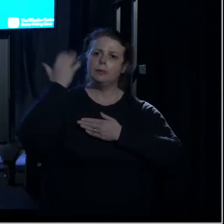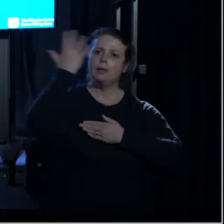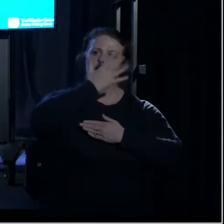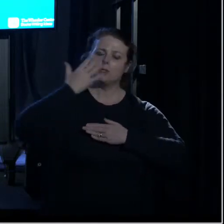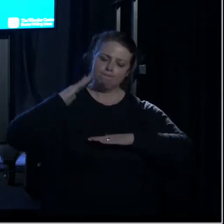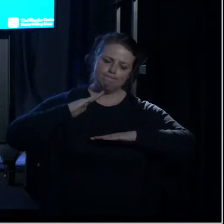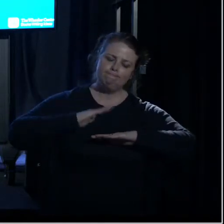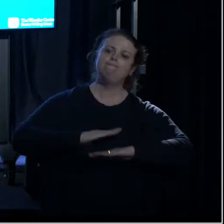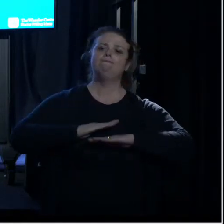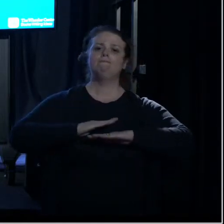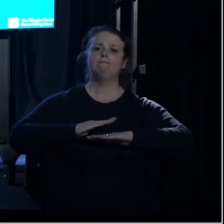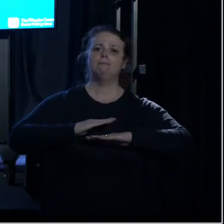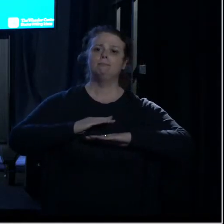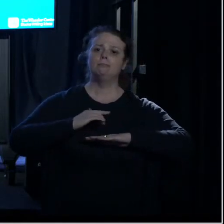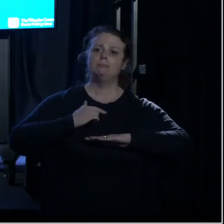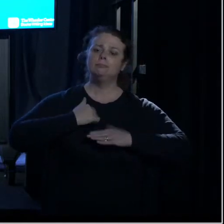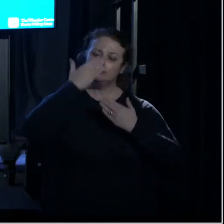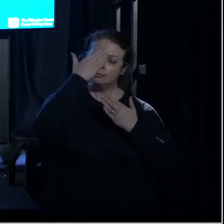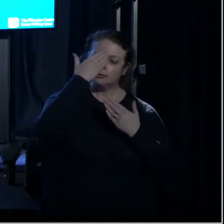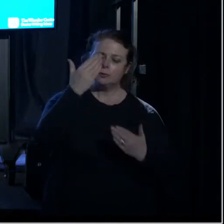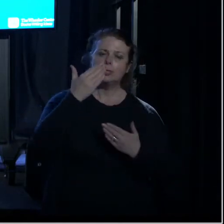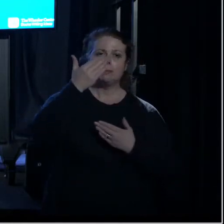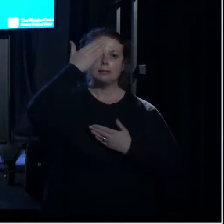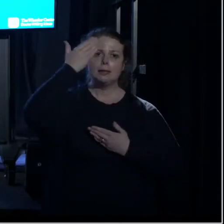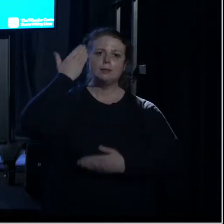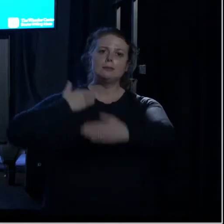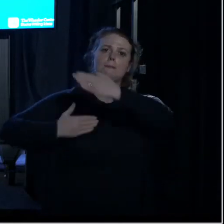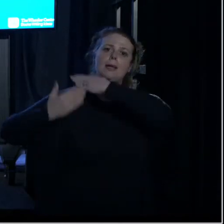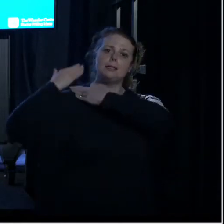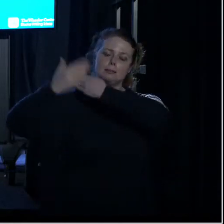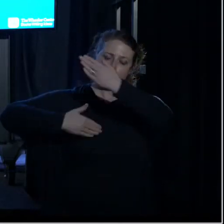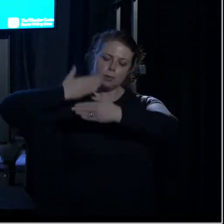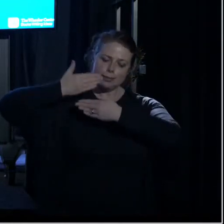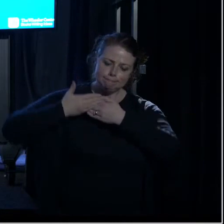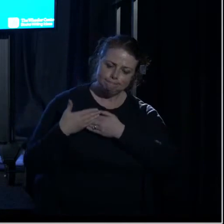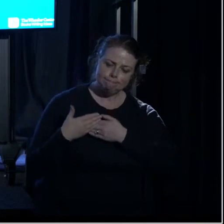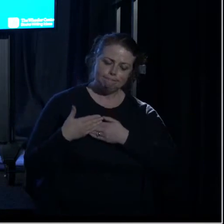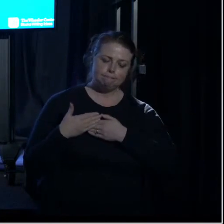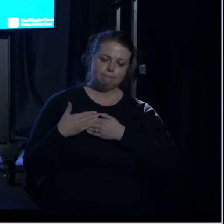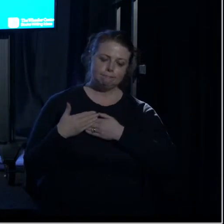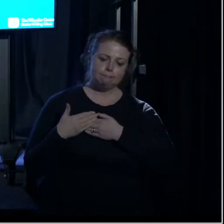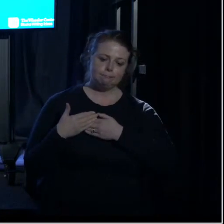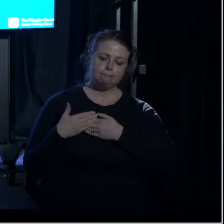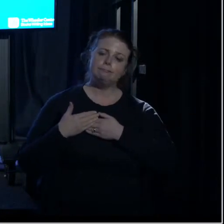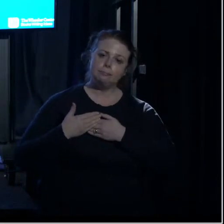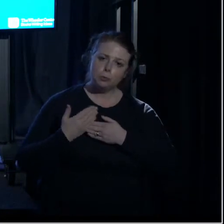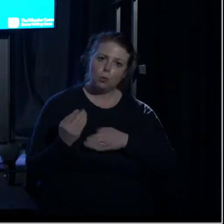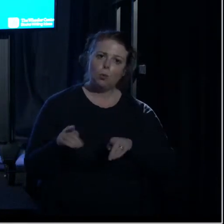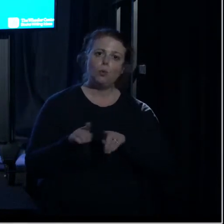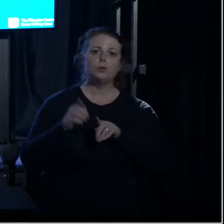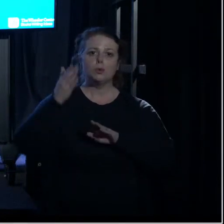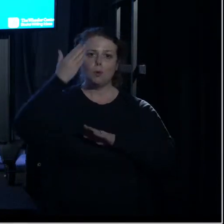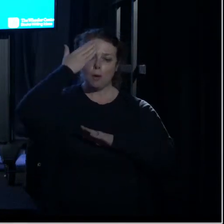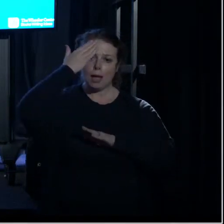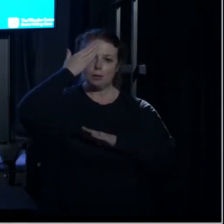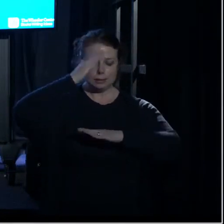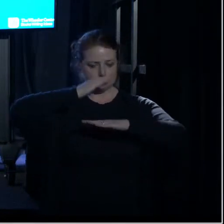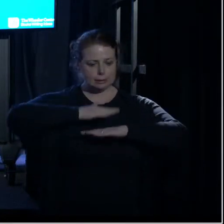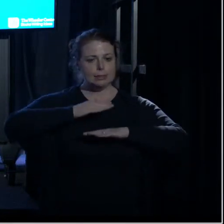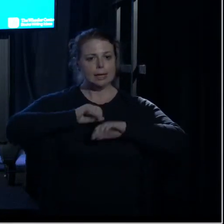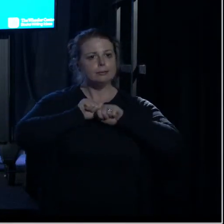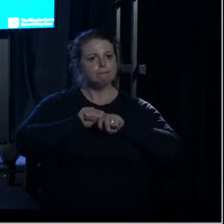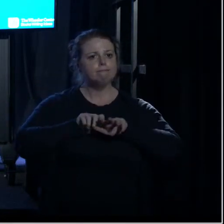deep respect to their elders, past, present, and to the elders of the lands this